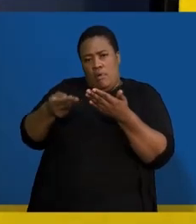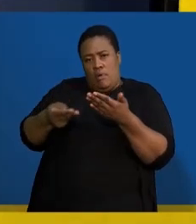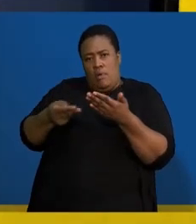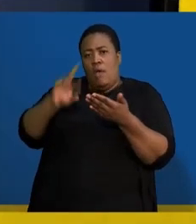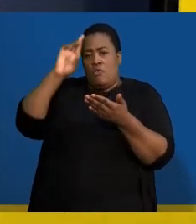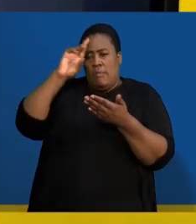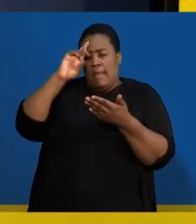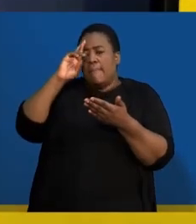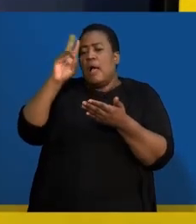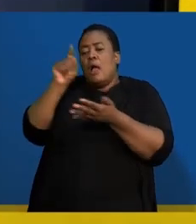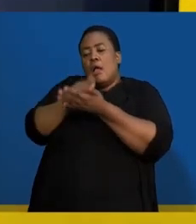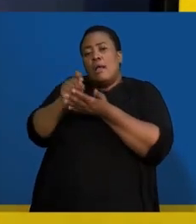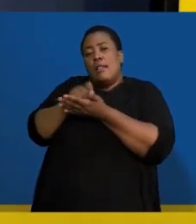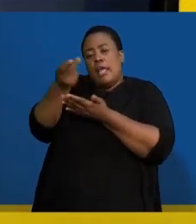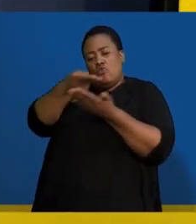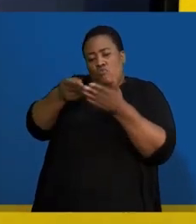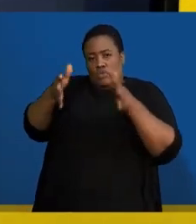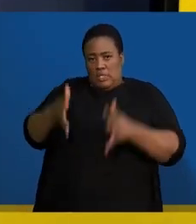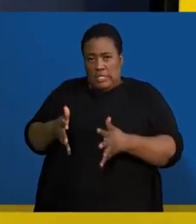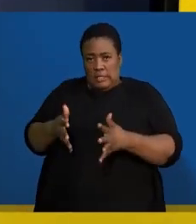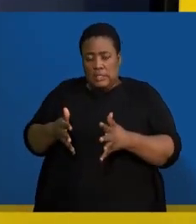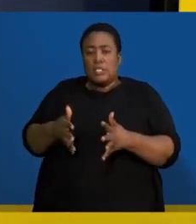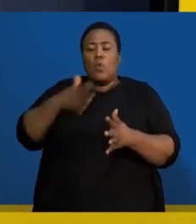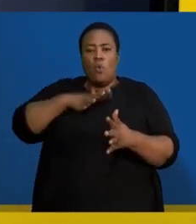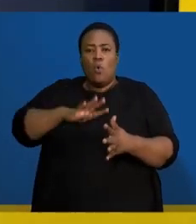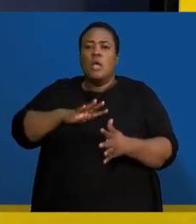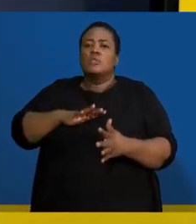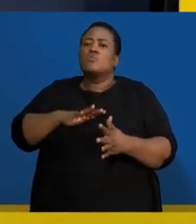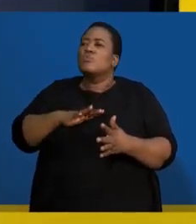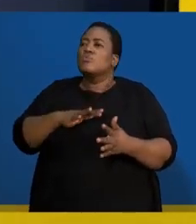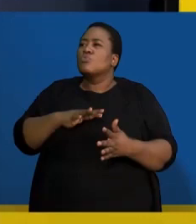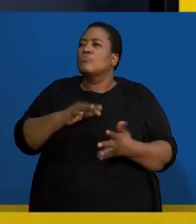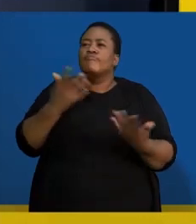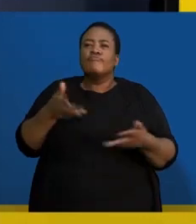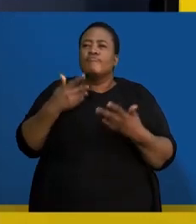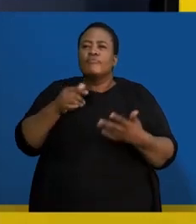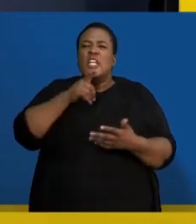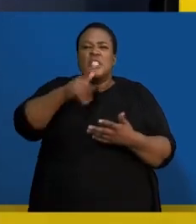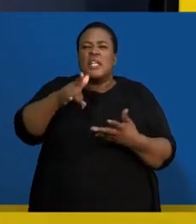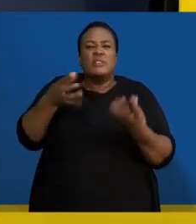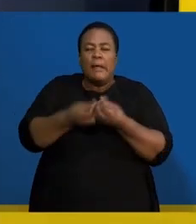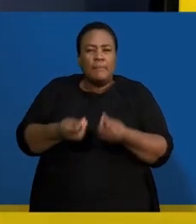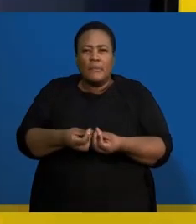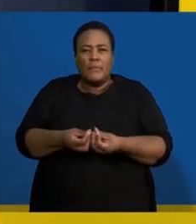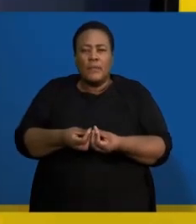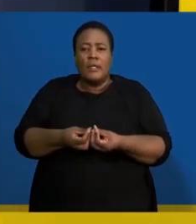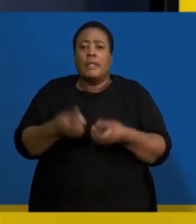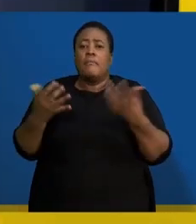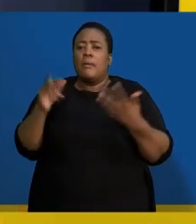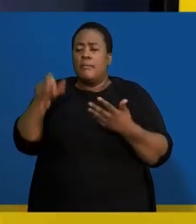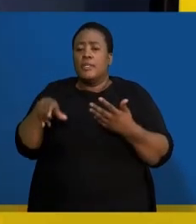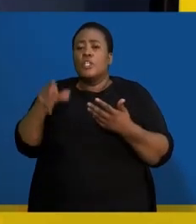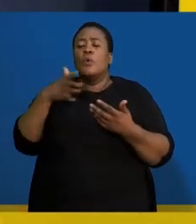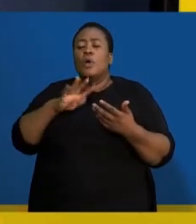cartoonist to convey a particular message. So if maybe a cartoonist wanted to show that this one leader of